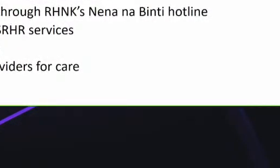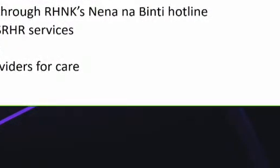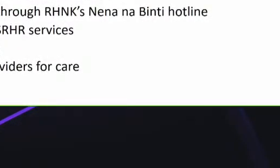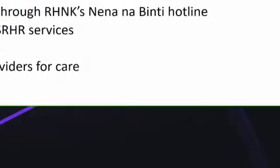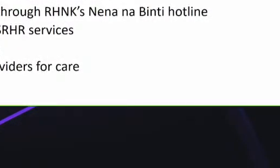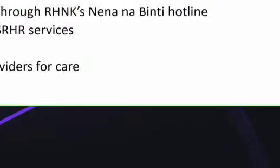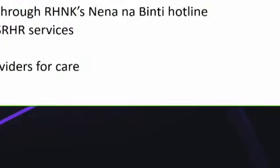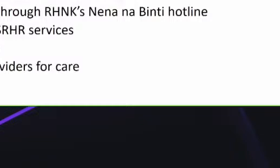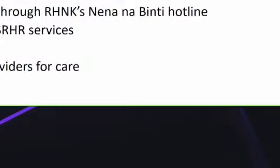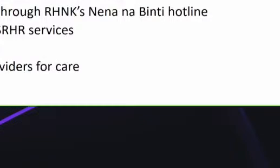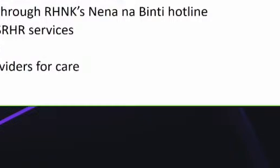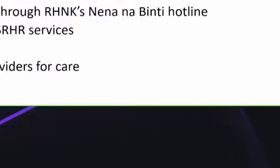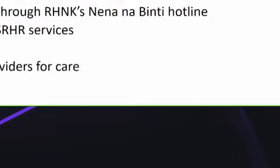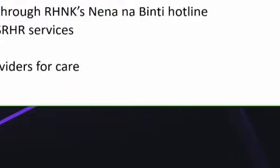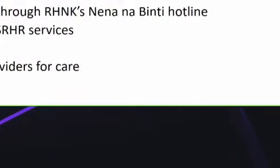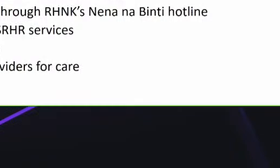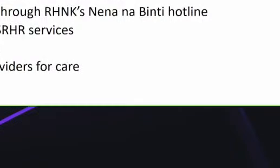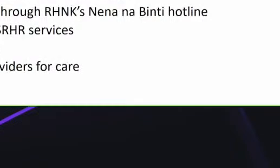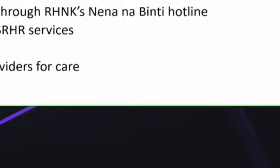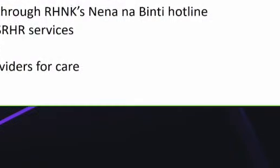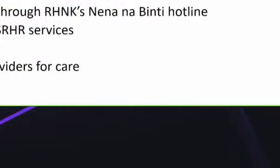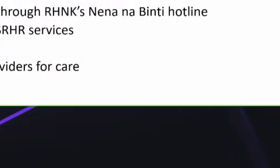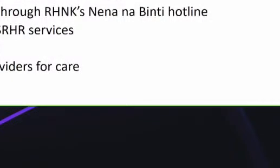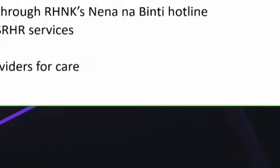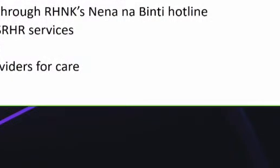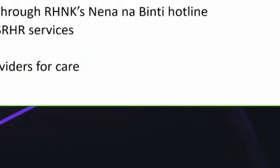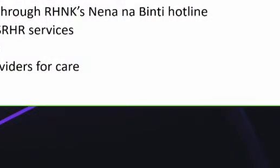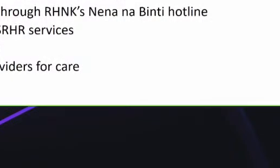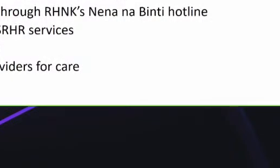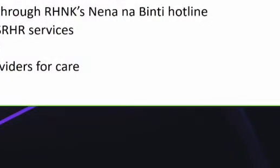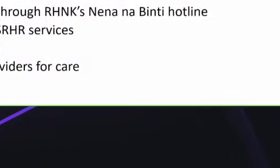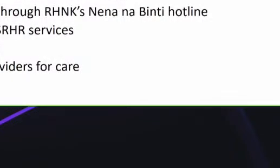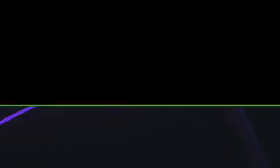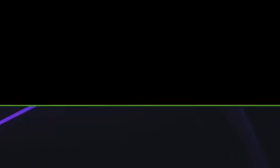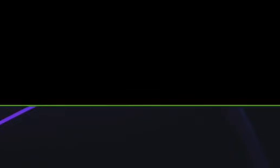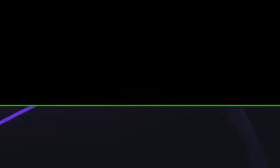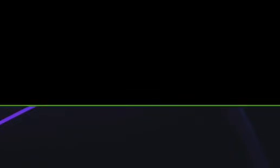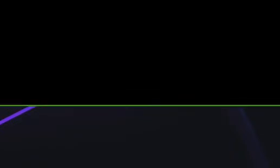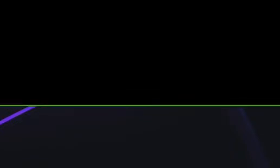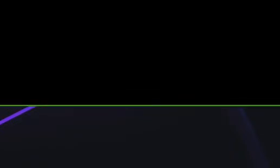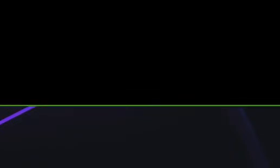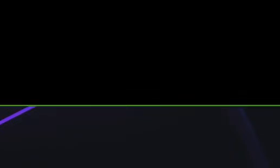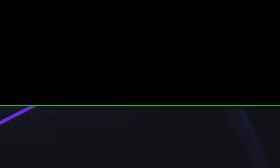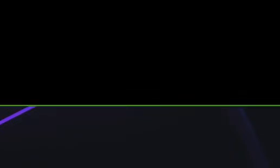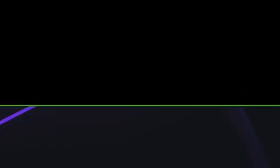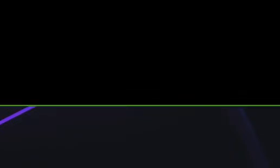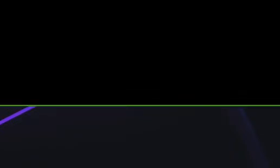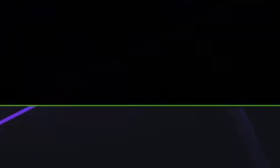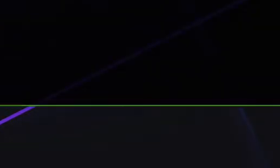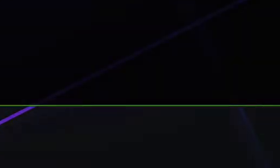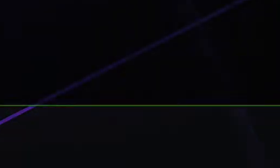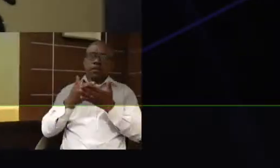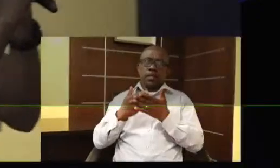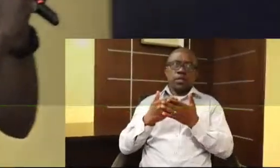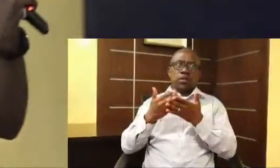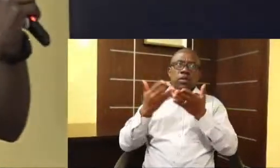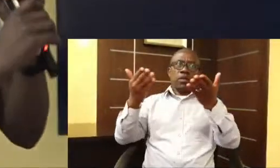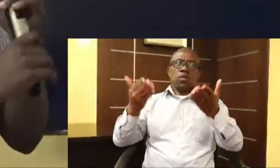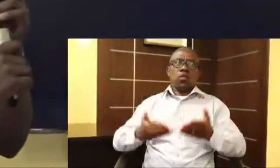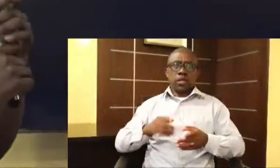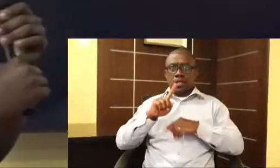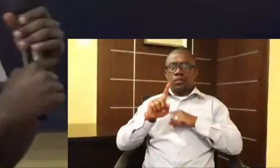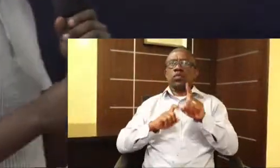healthcare providers who actually form RH&K. That's my presentation. Thank you very much and welcome questions.